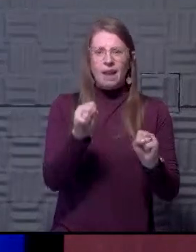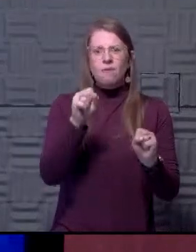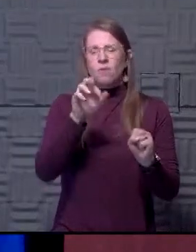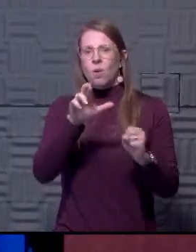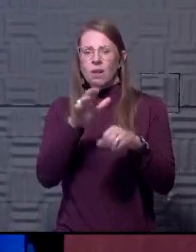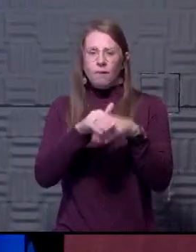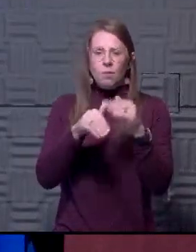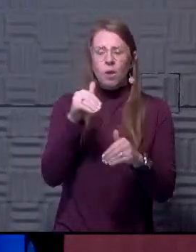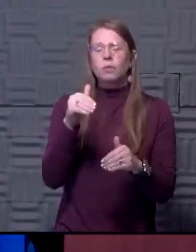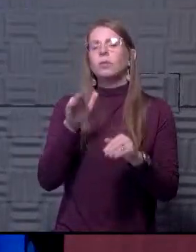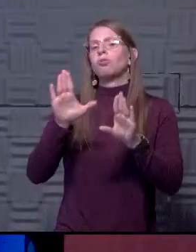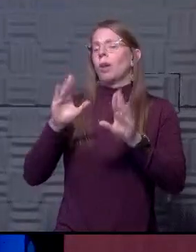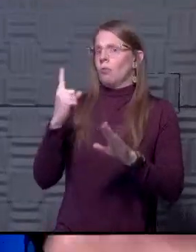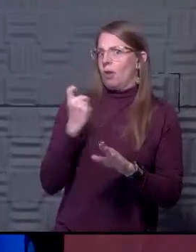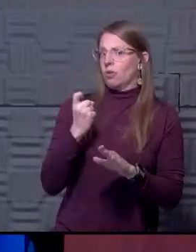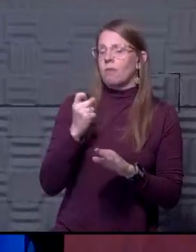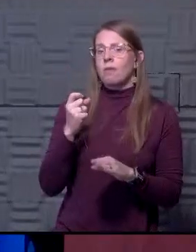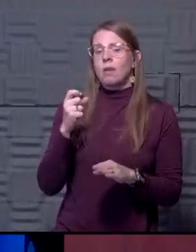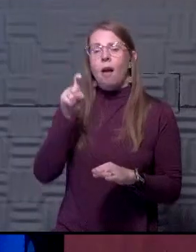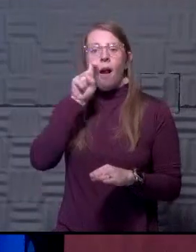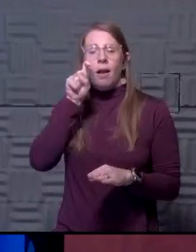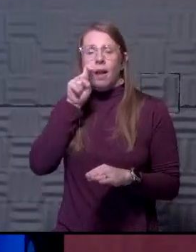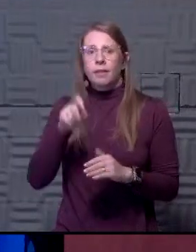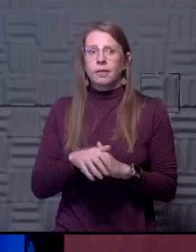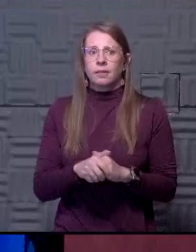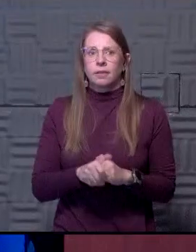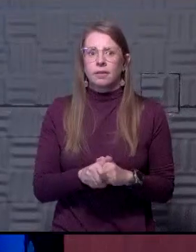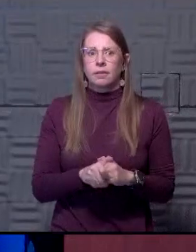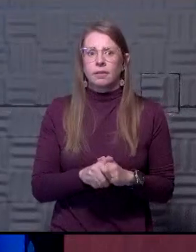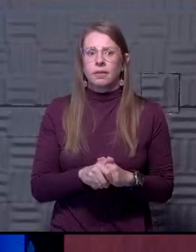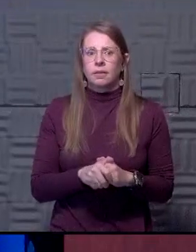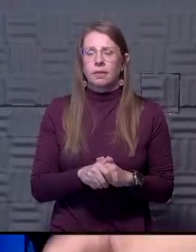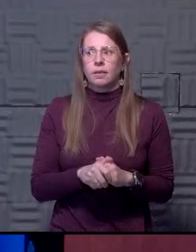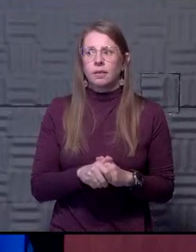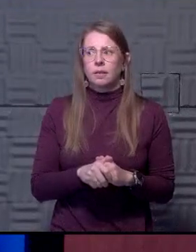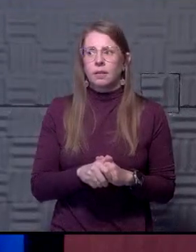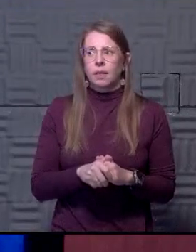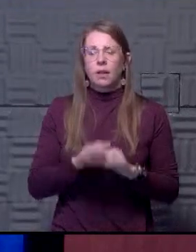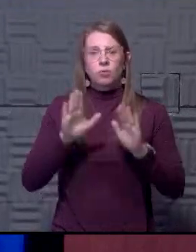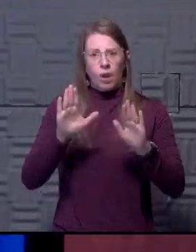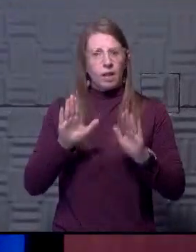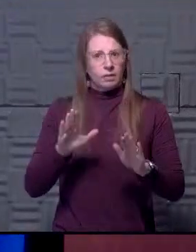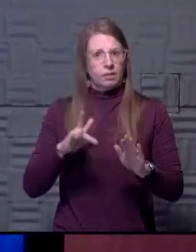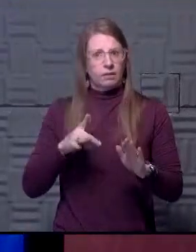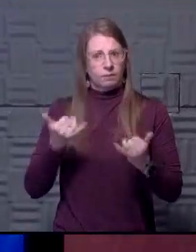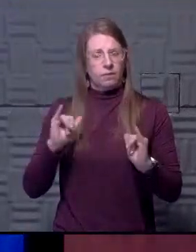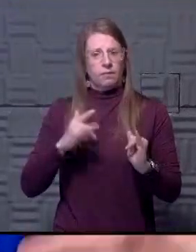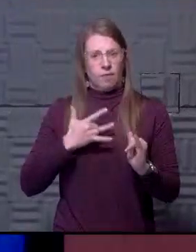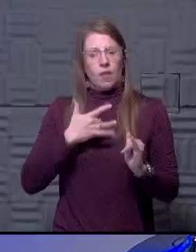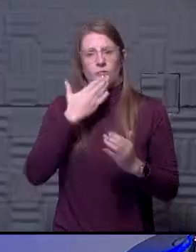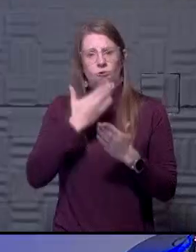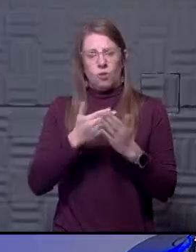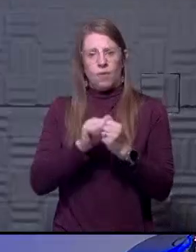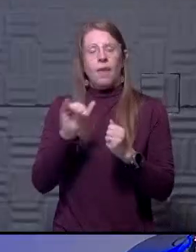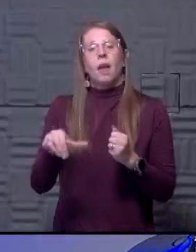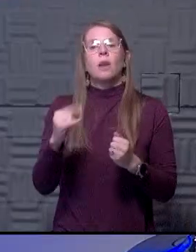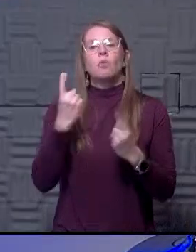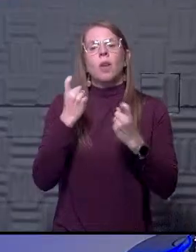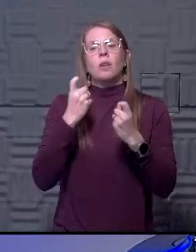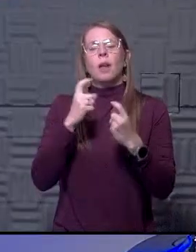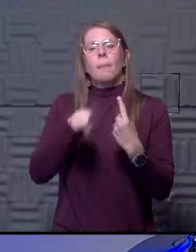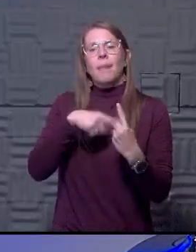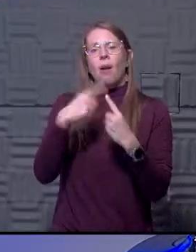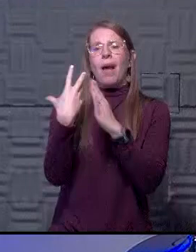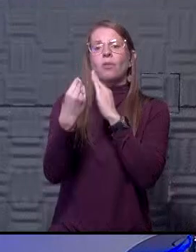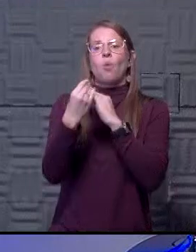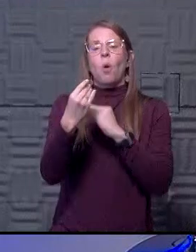great question. Well done. Hawkeye, are you still functional here with your shot? Do you I'm think? great. Okay, good deal. We're doing good. So I think the question about these outdoor